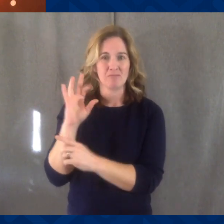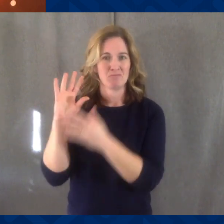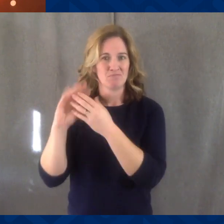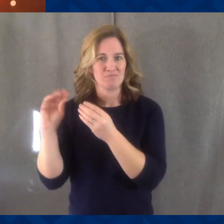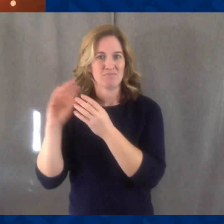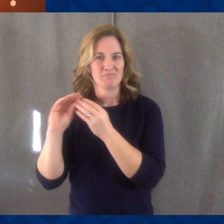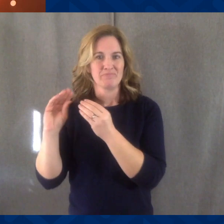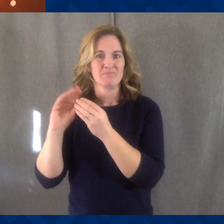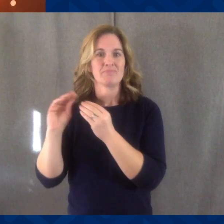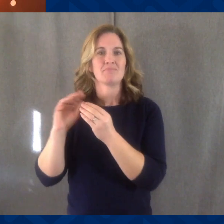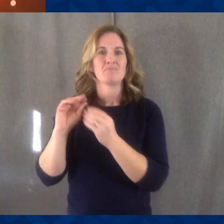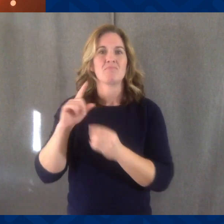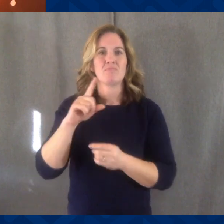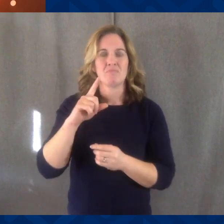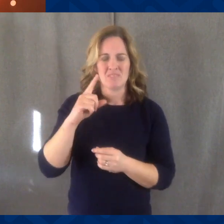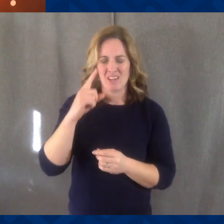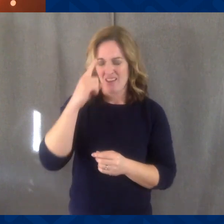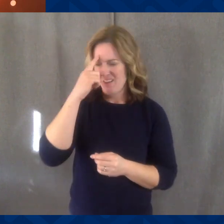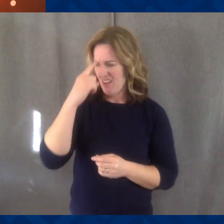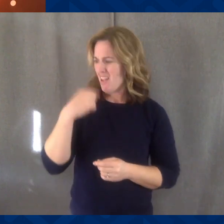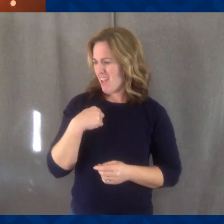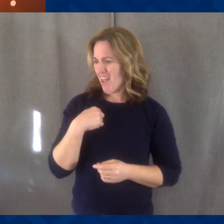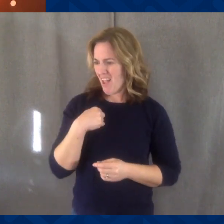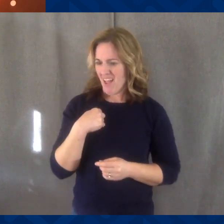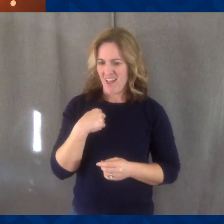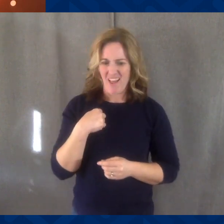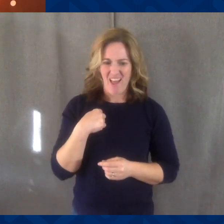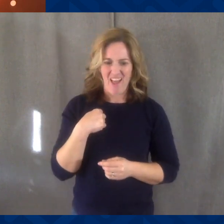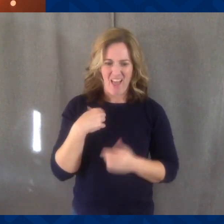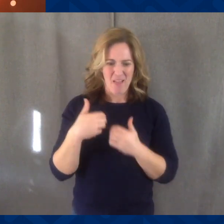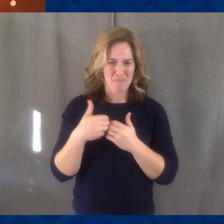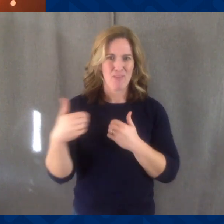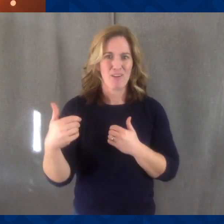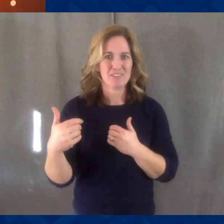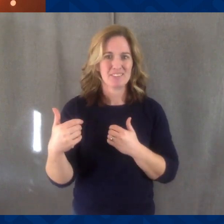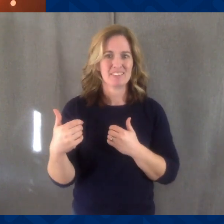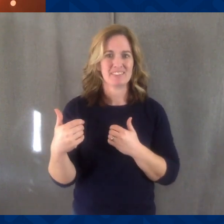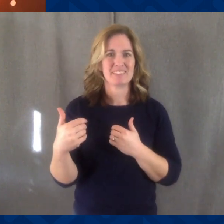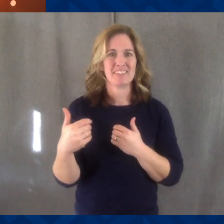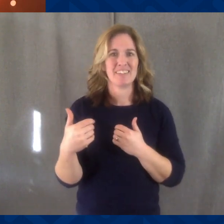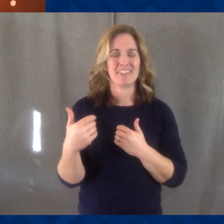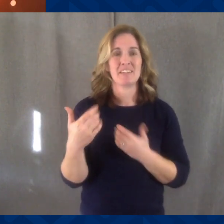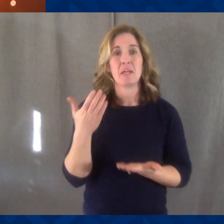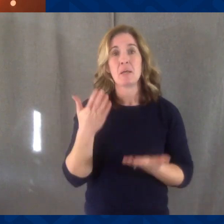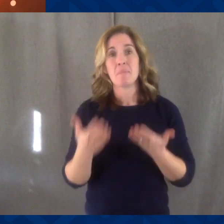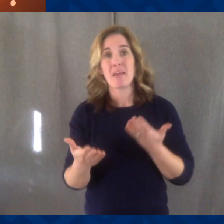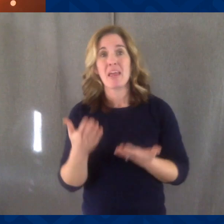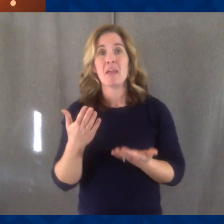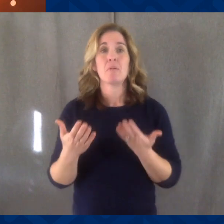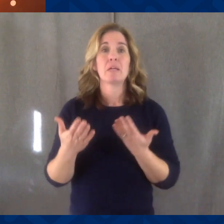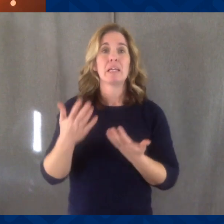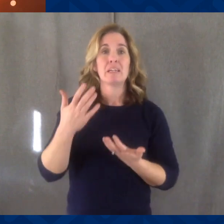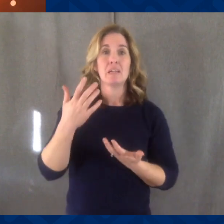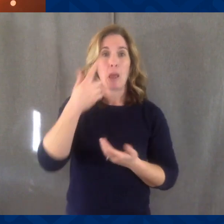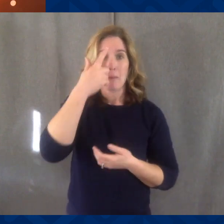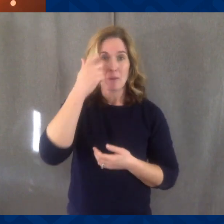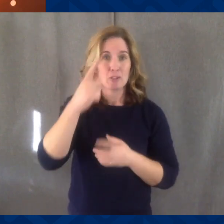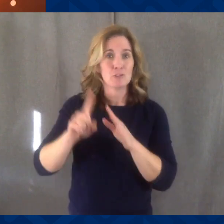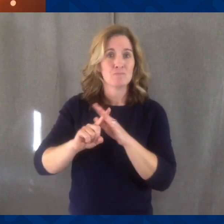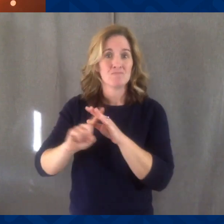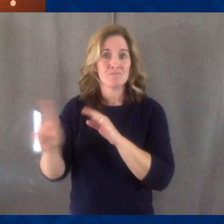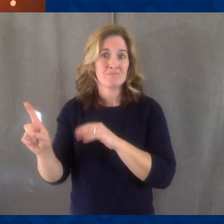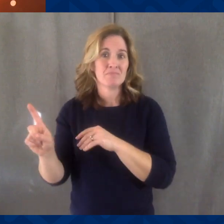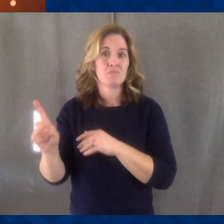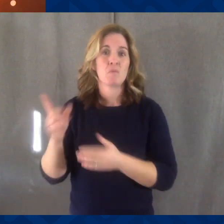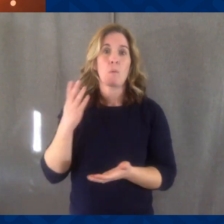I am lost. And maybe that's because you know you're a long way off, or maybe, like Pastor